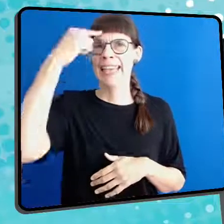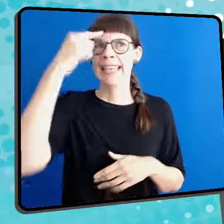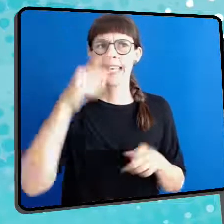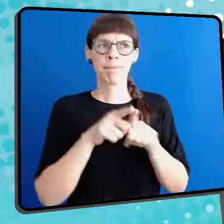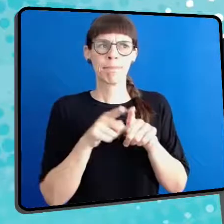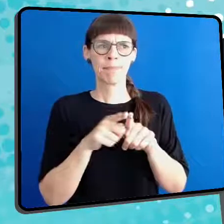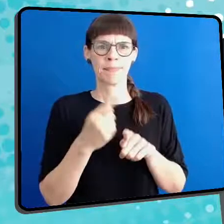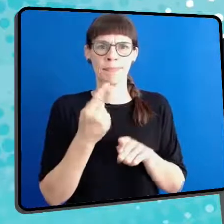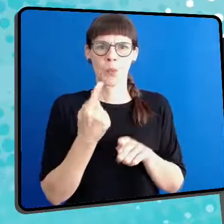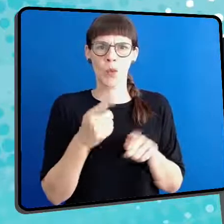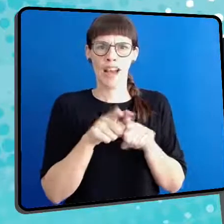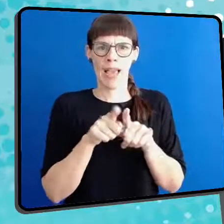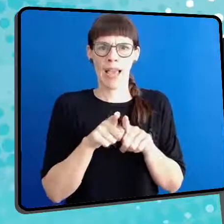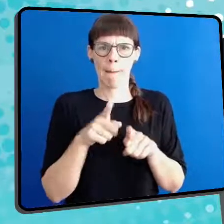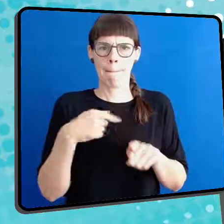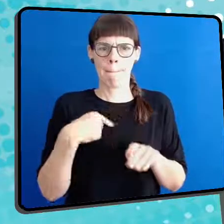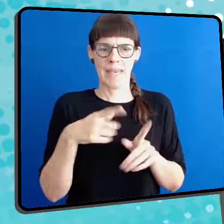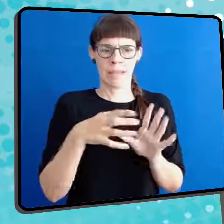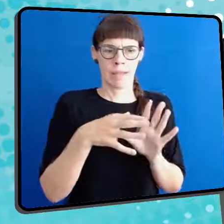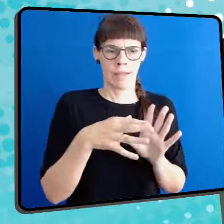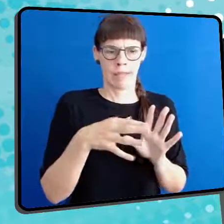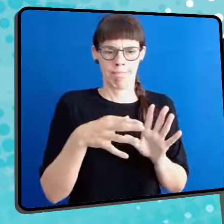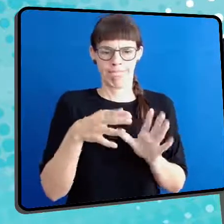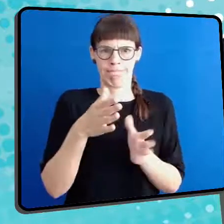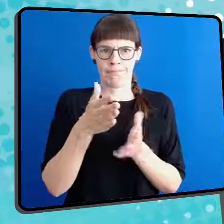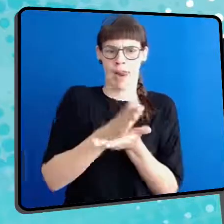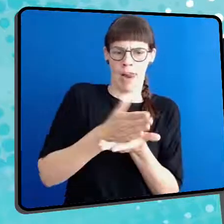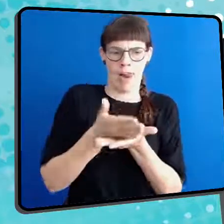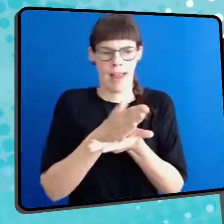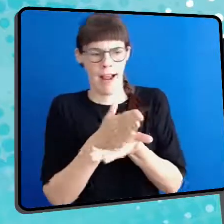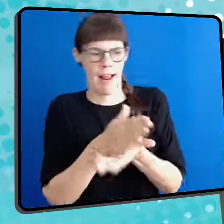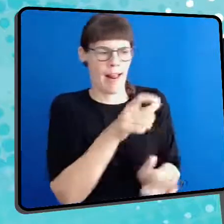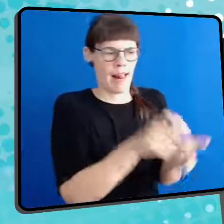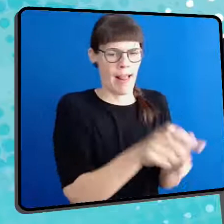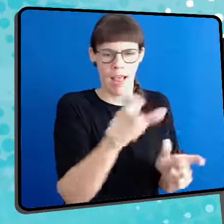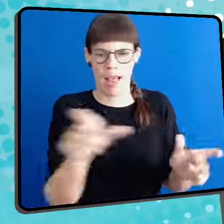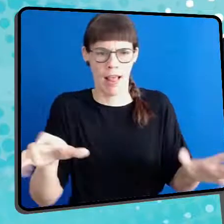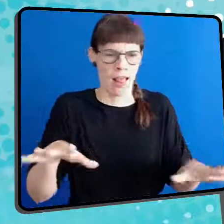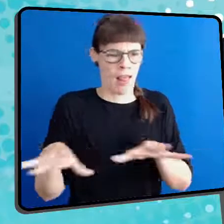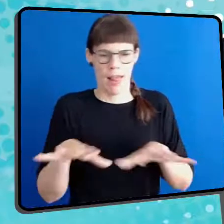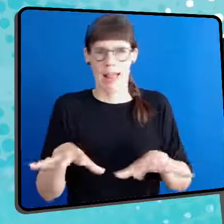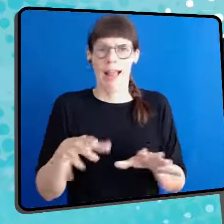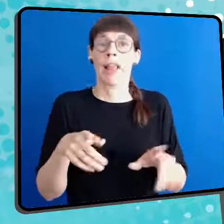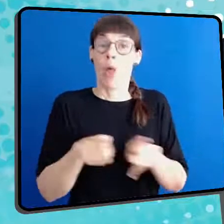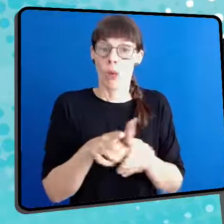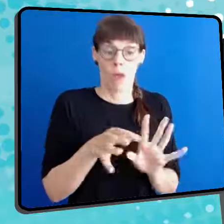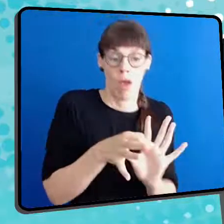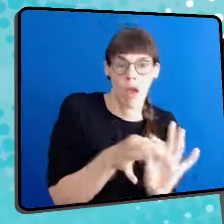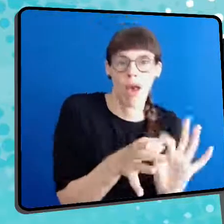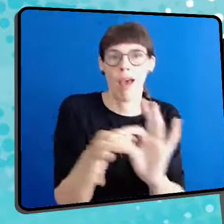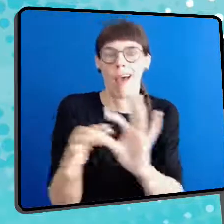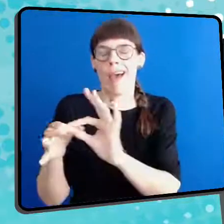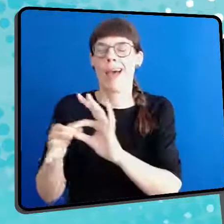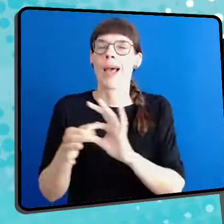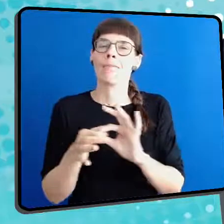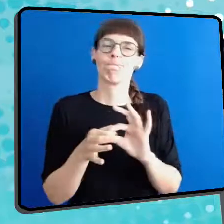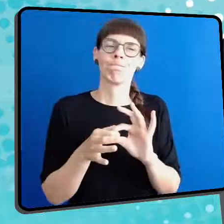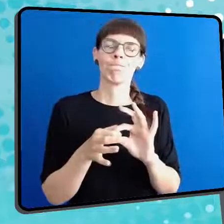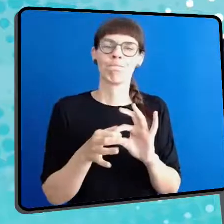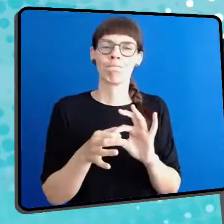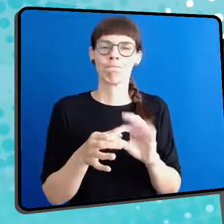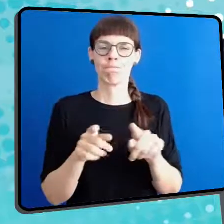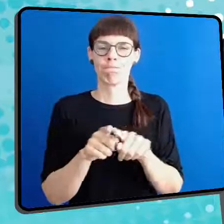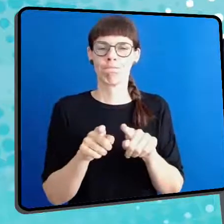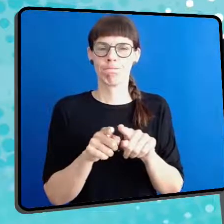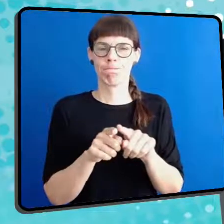the glue. Because you often conceptualized it, so it's the let's say the structure